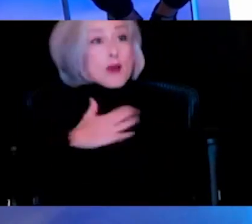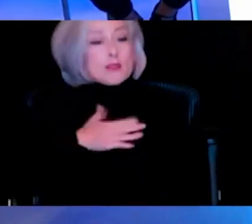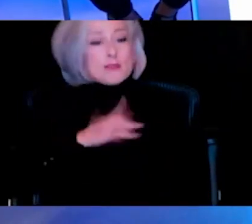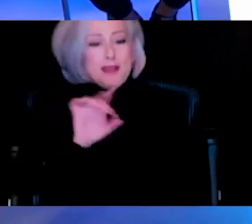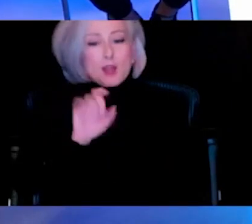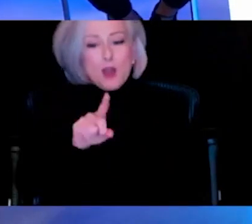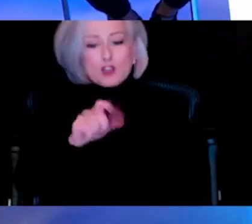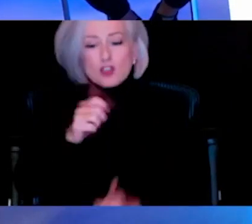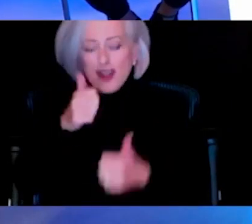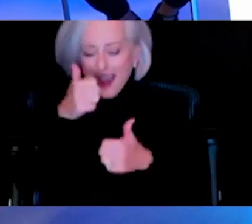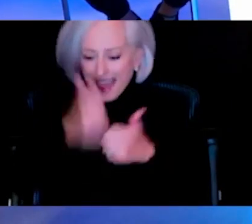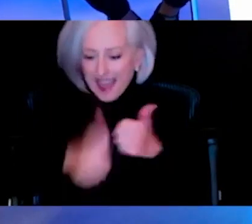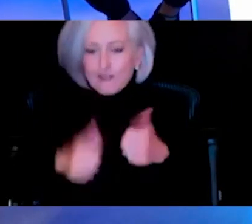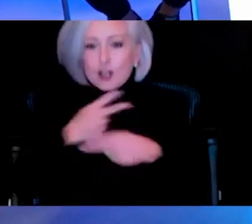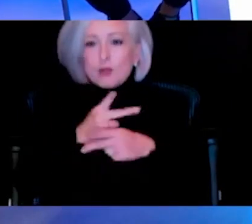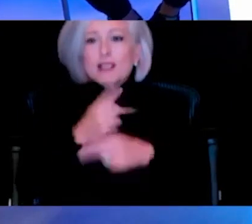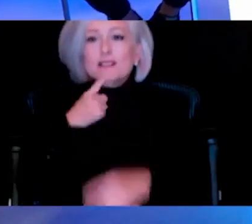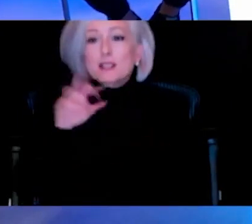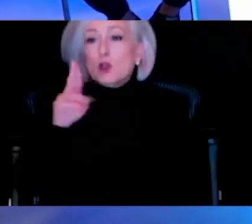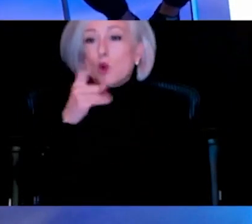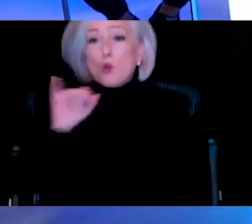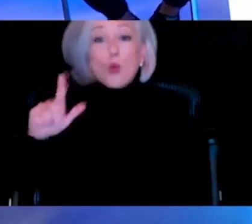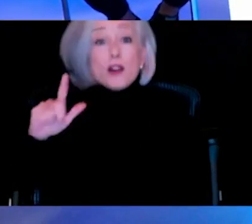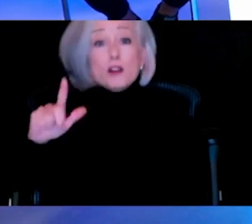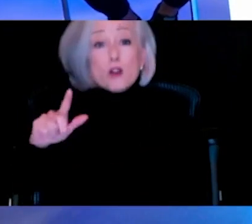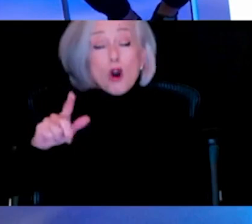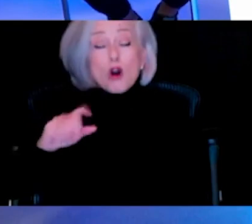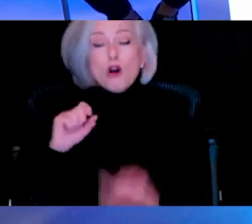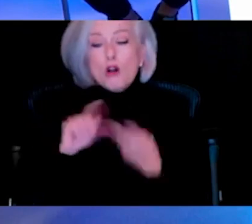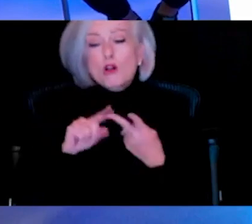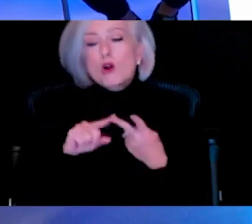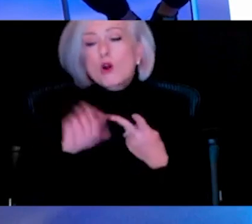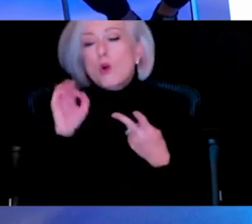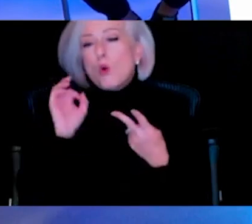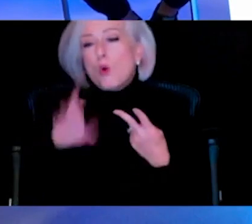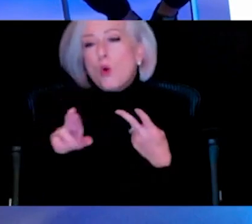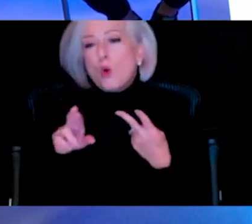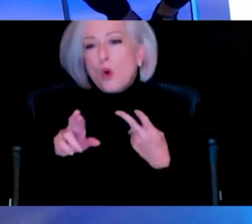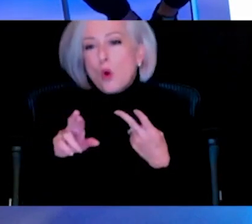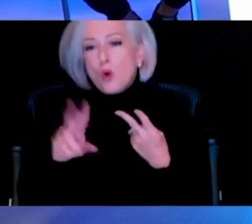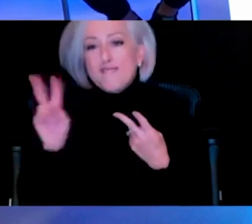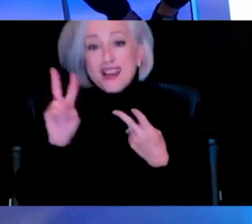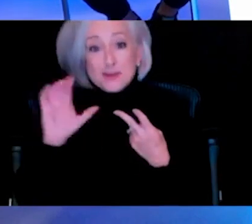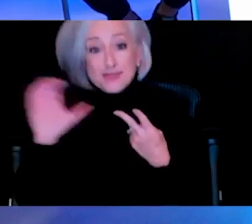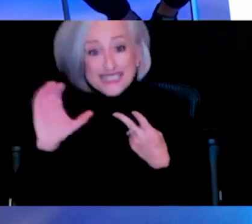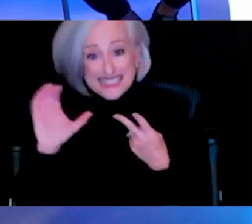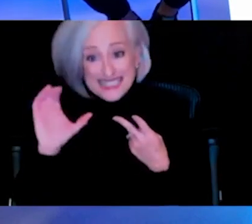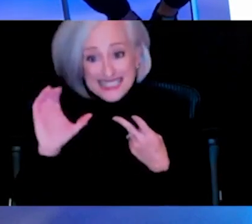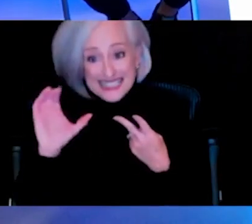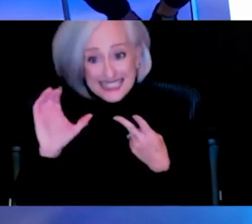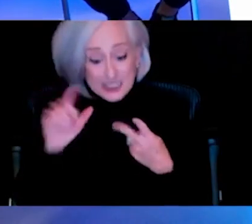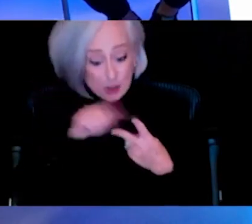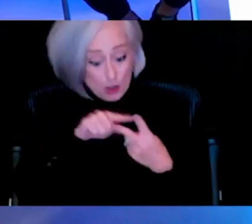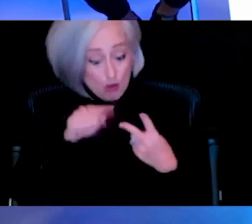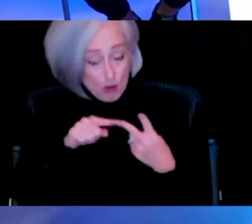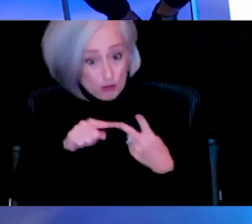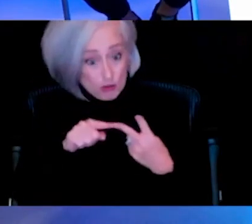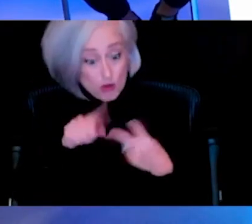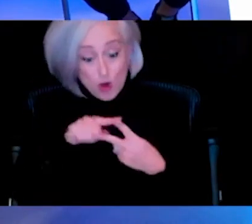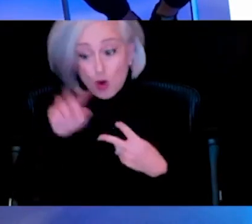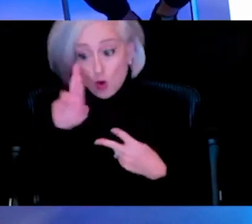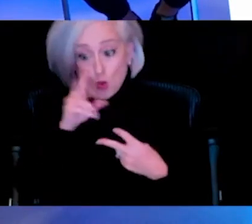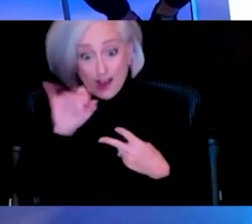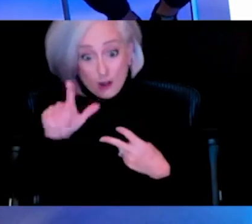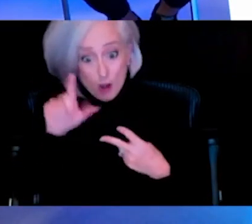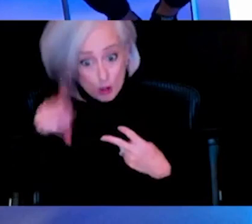there says retinol or or the vitamin C serum. So retinol is something to be looking for on